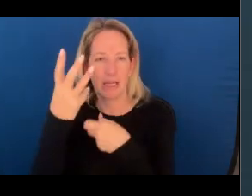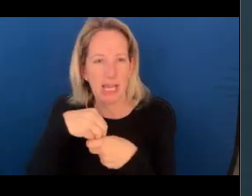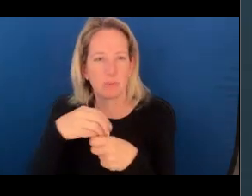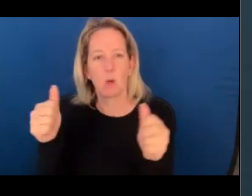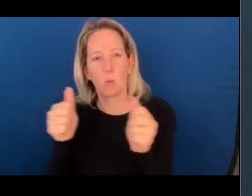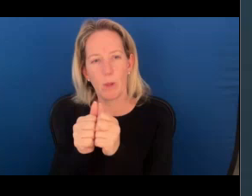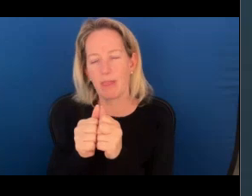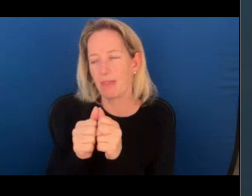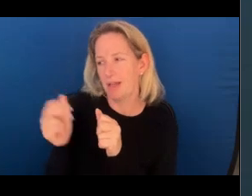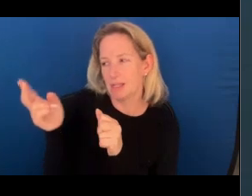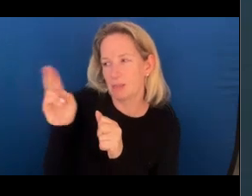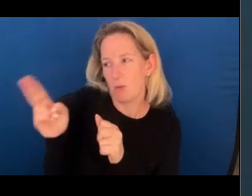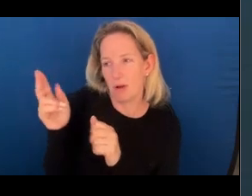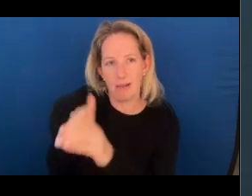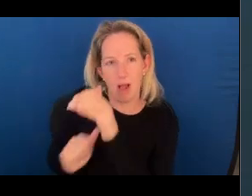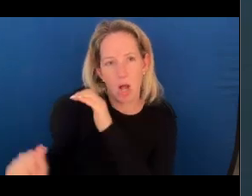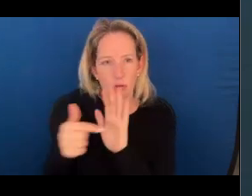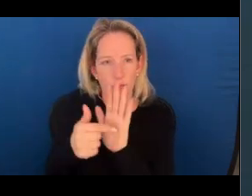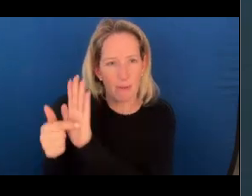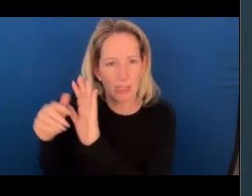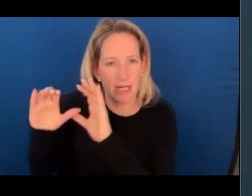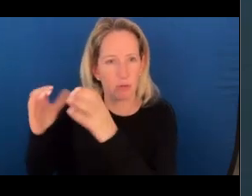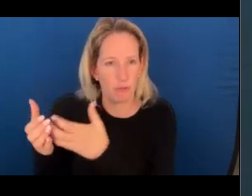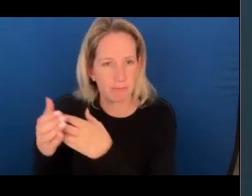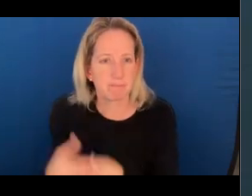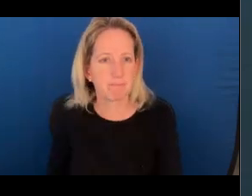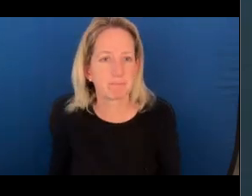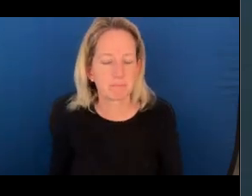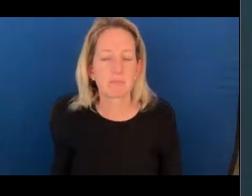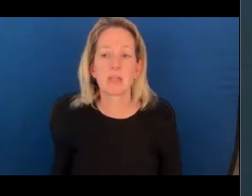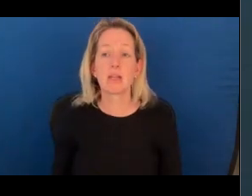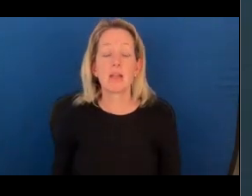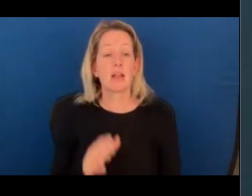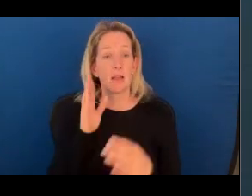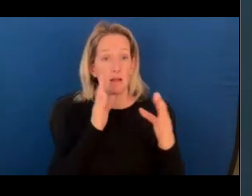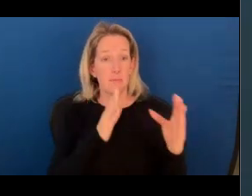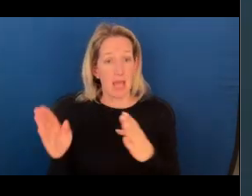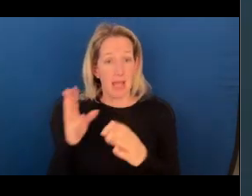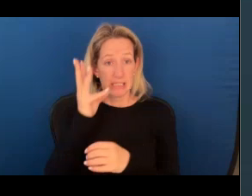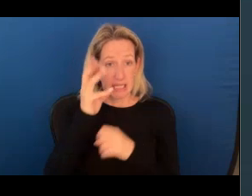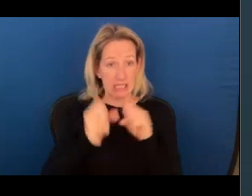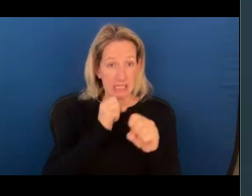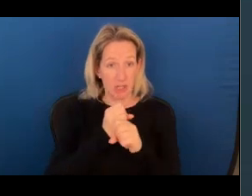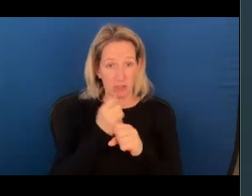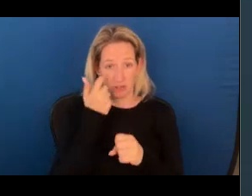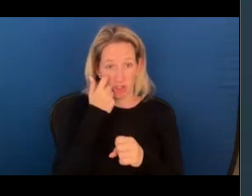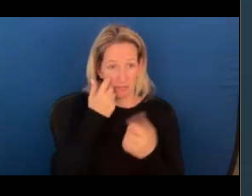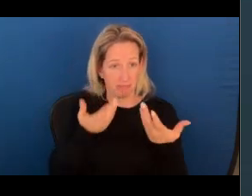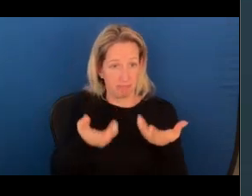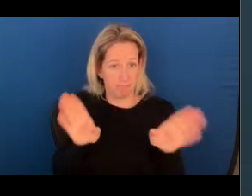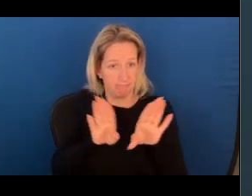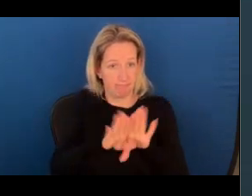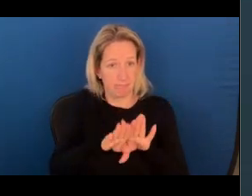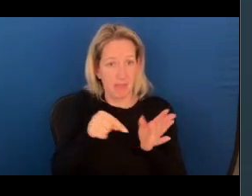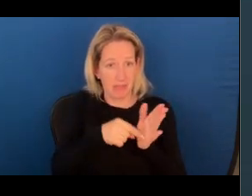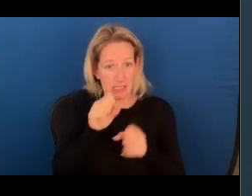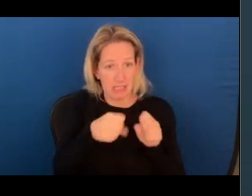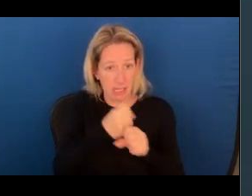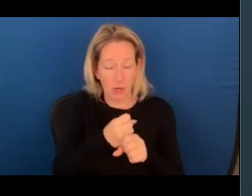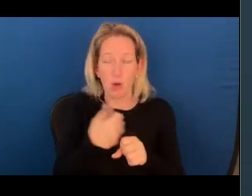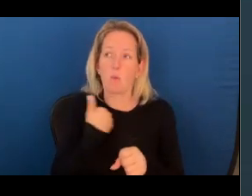Next. Hopefully to have, since the six-year plan ended this year, we're evaluating and creating the next one. So